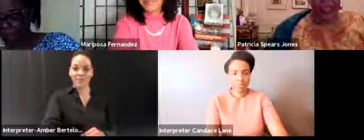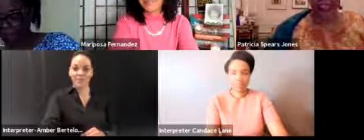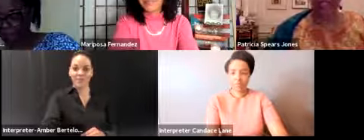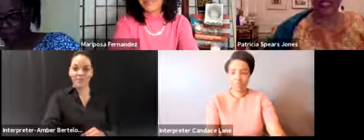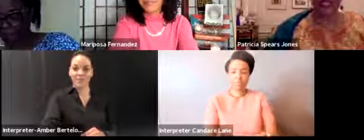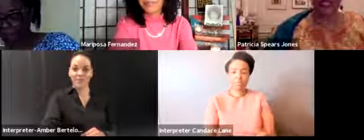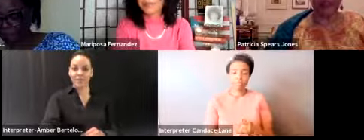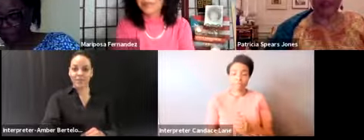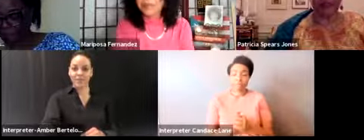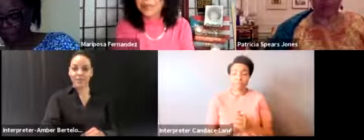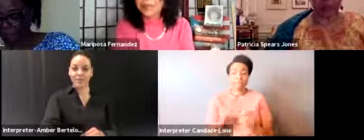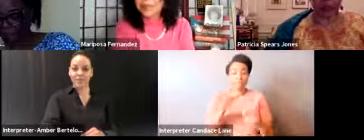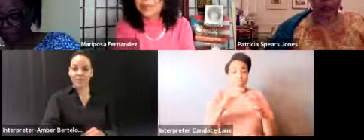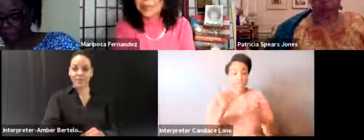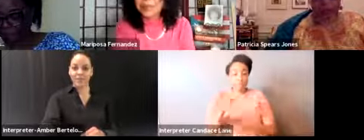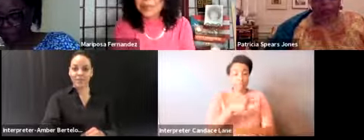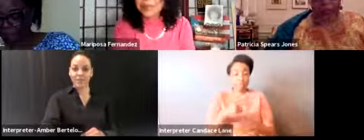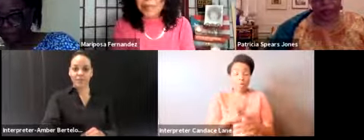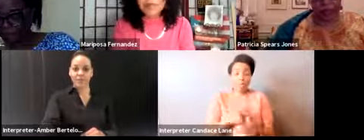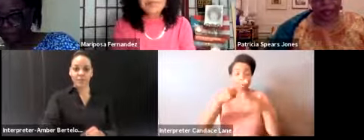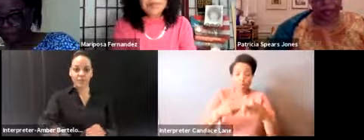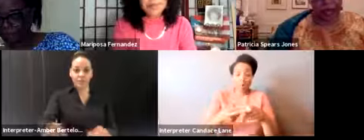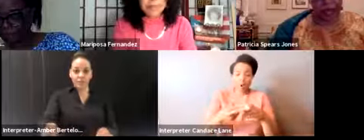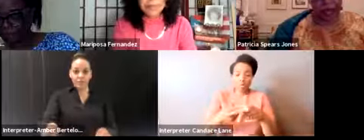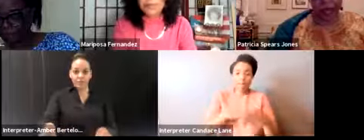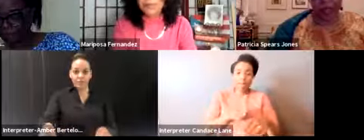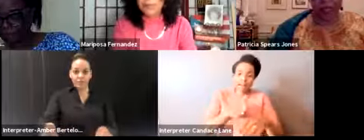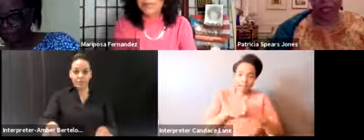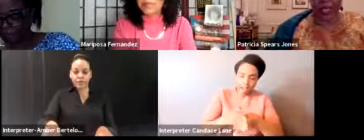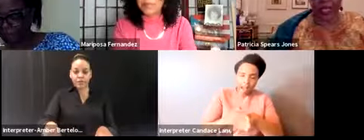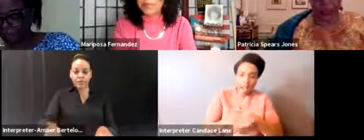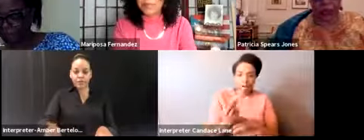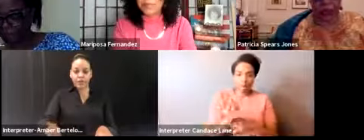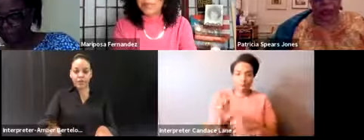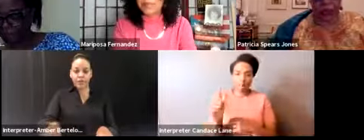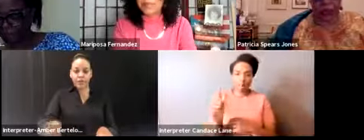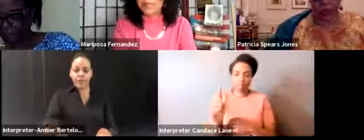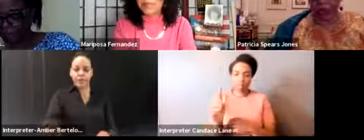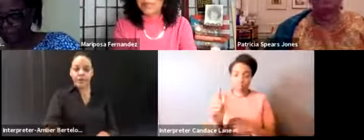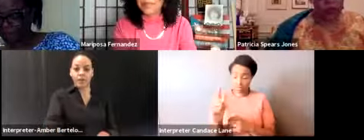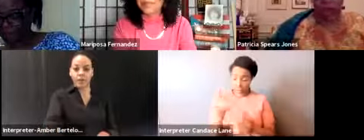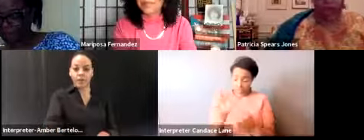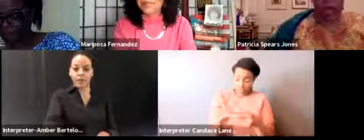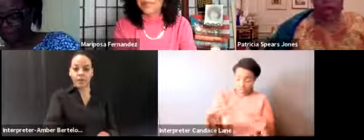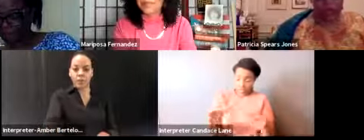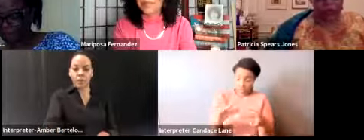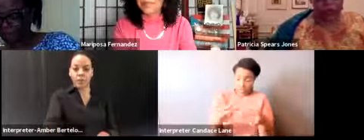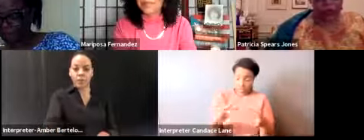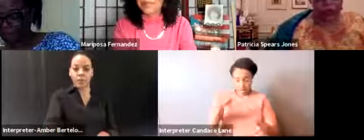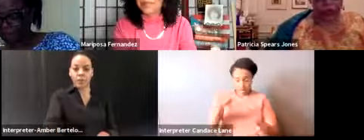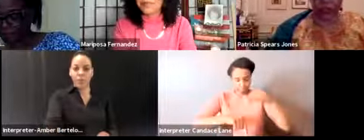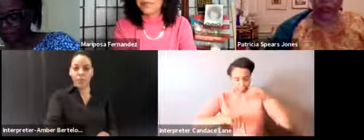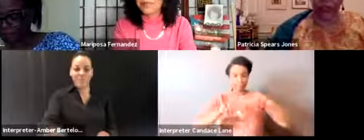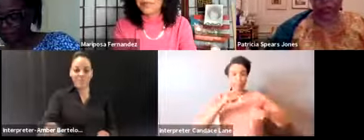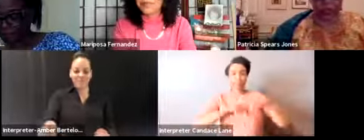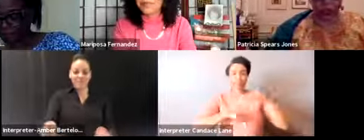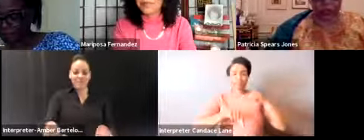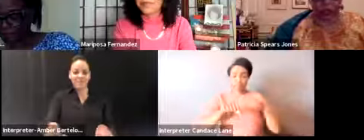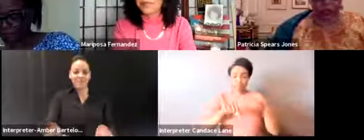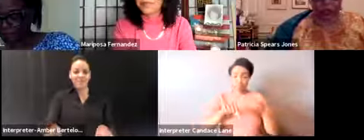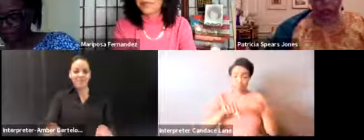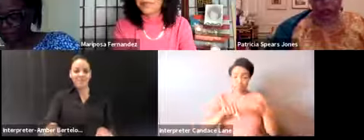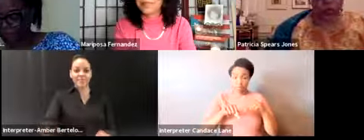You can trace my bitter words, my words and yours. Who knows how our dreams will turn